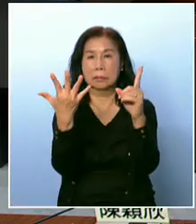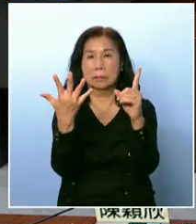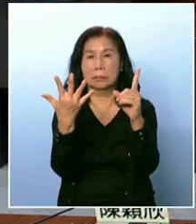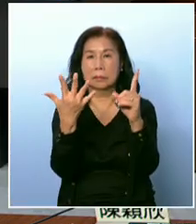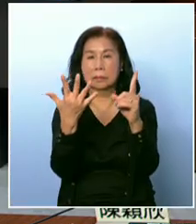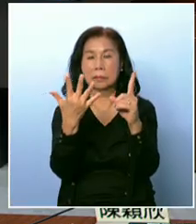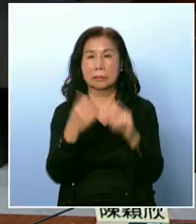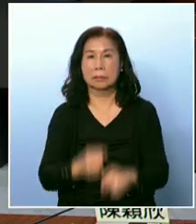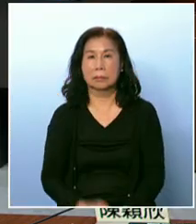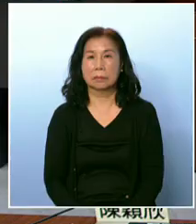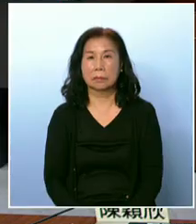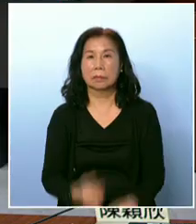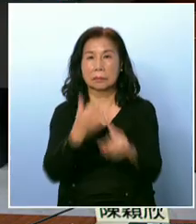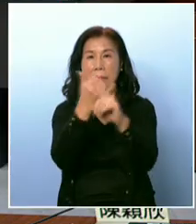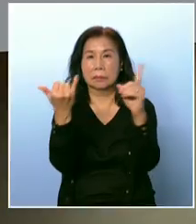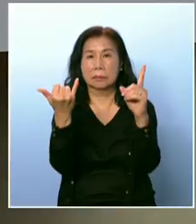15,